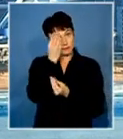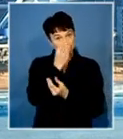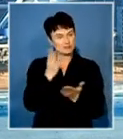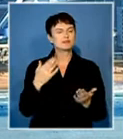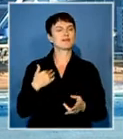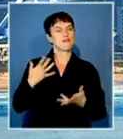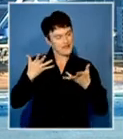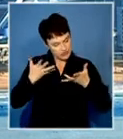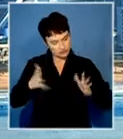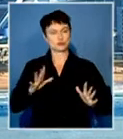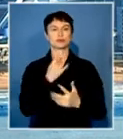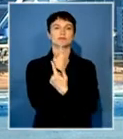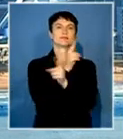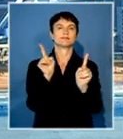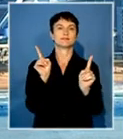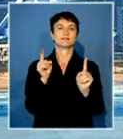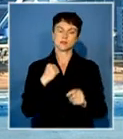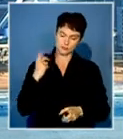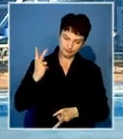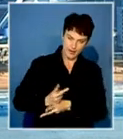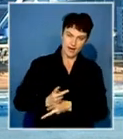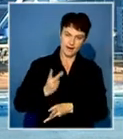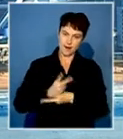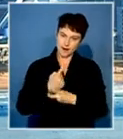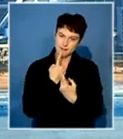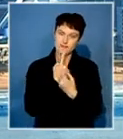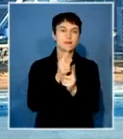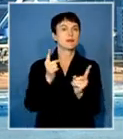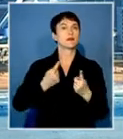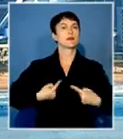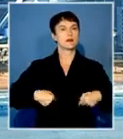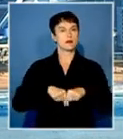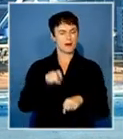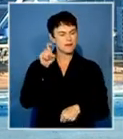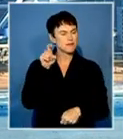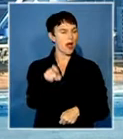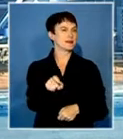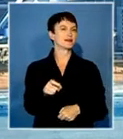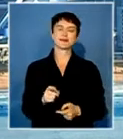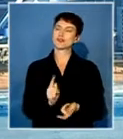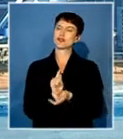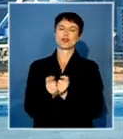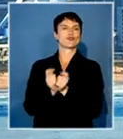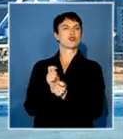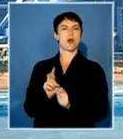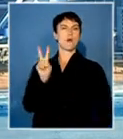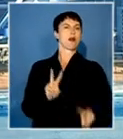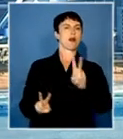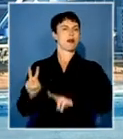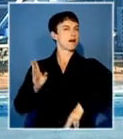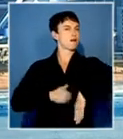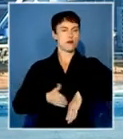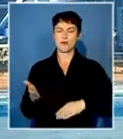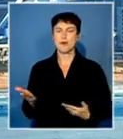said repeatedly that we see the need for us to modernize, update, and make